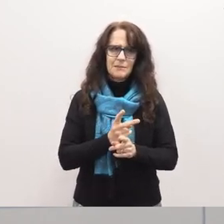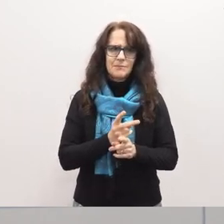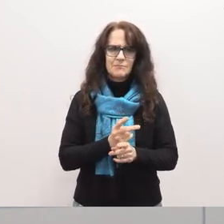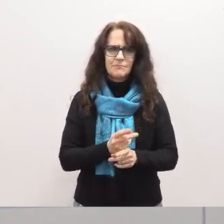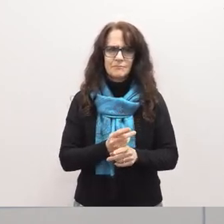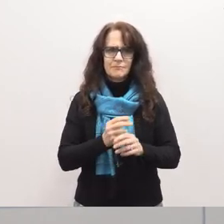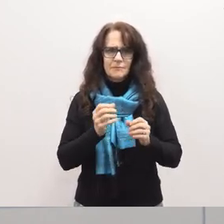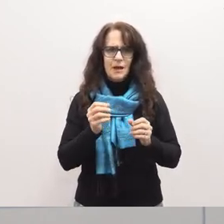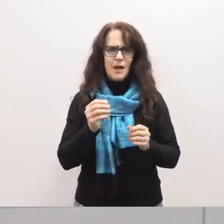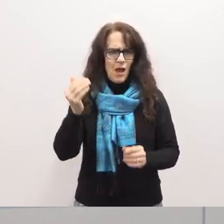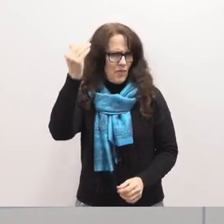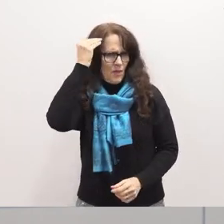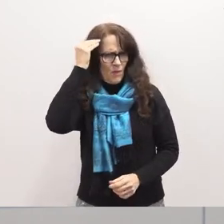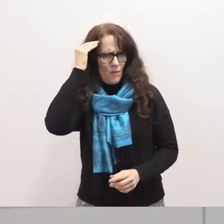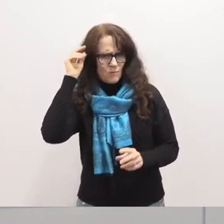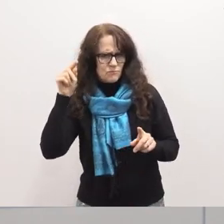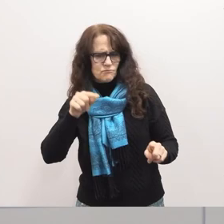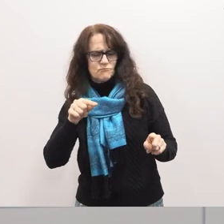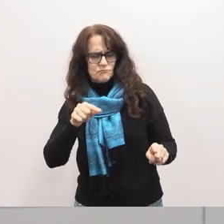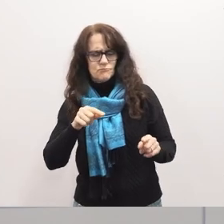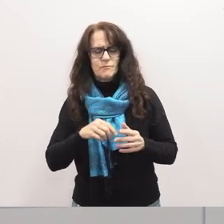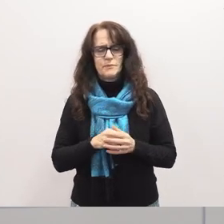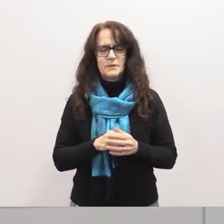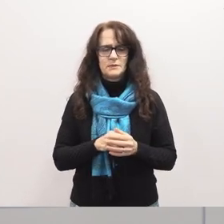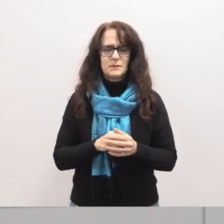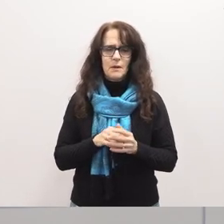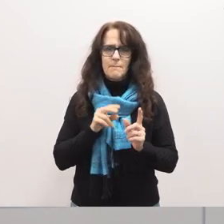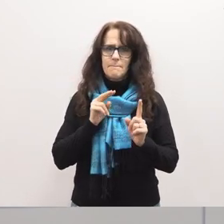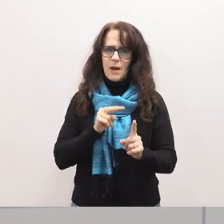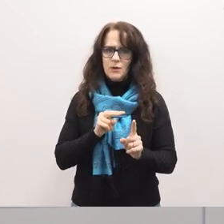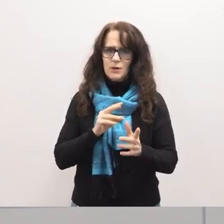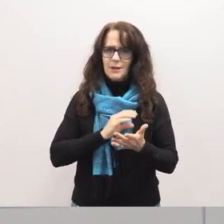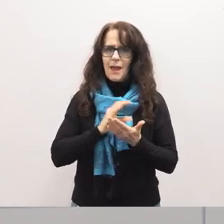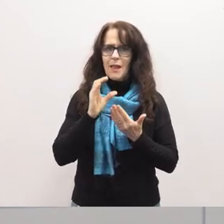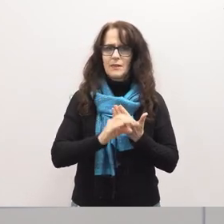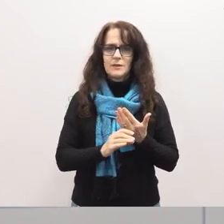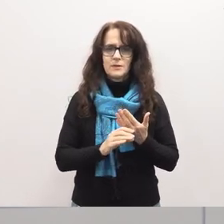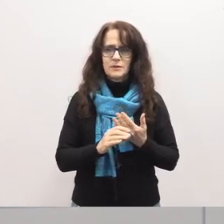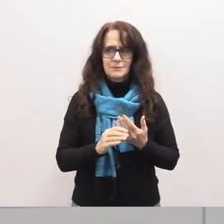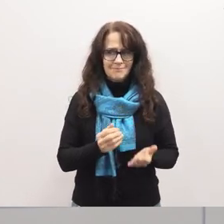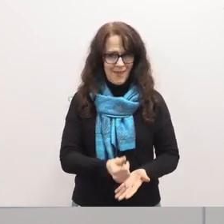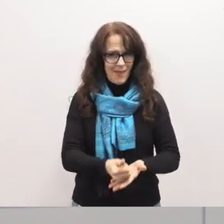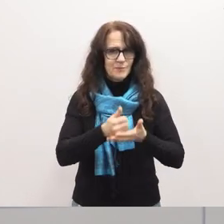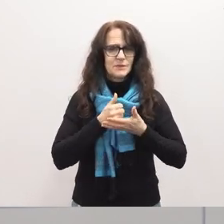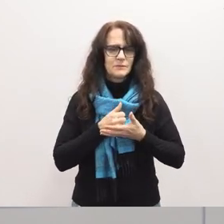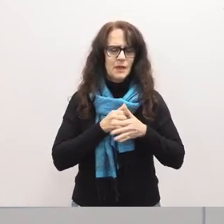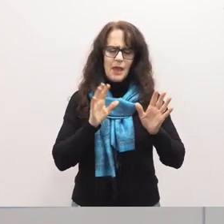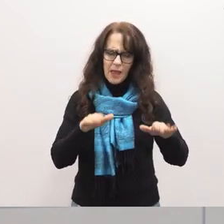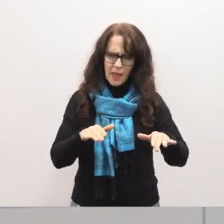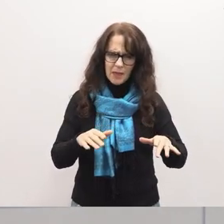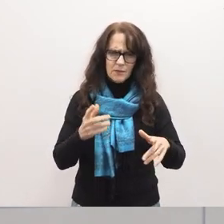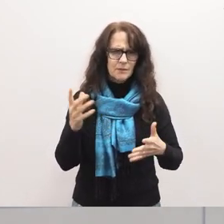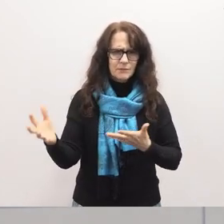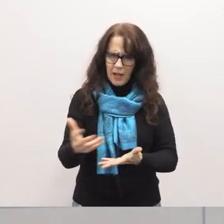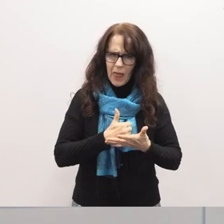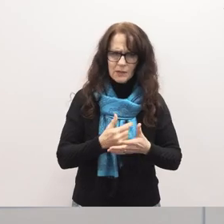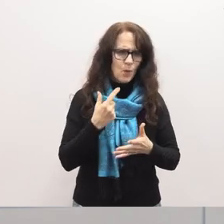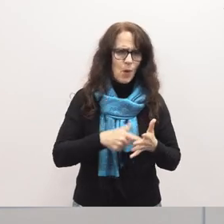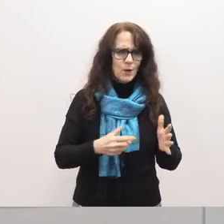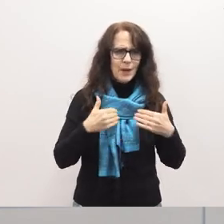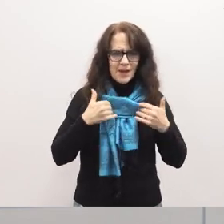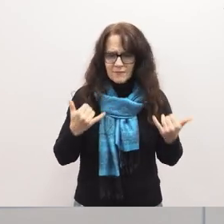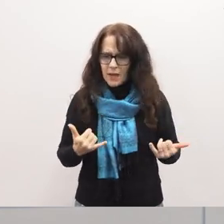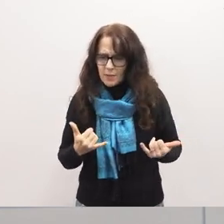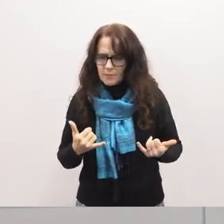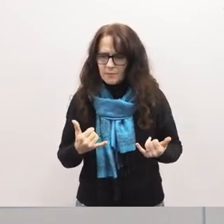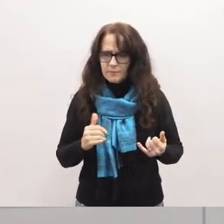I think that this monitoring calendar helps us do that. It says, hey, what do we got? And